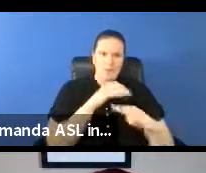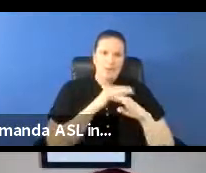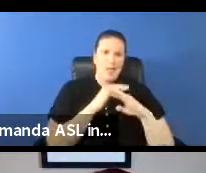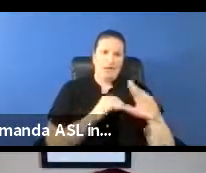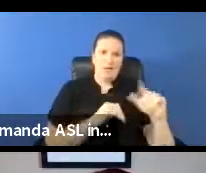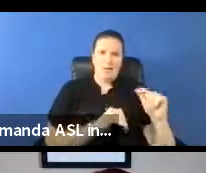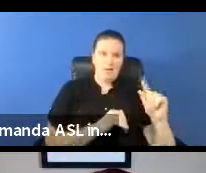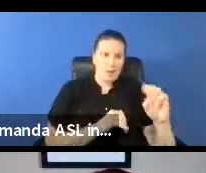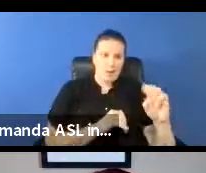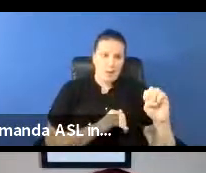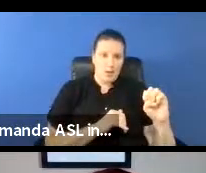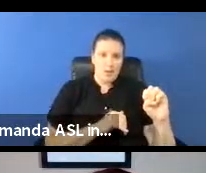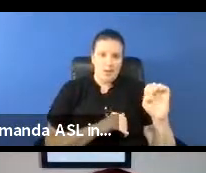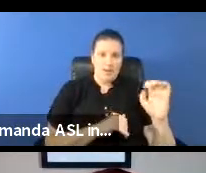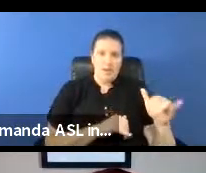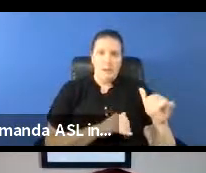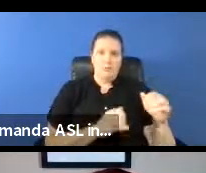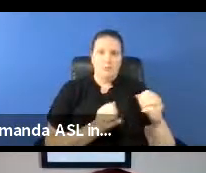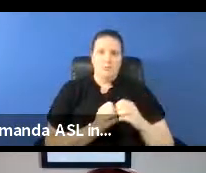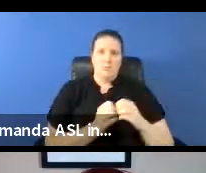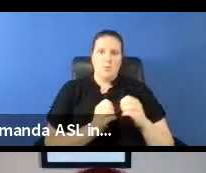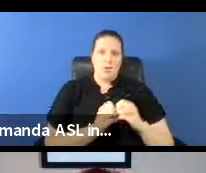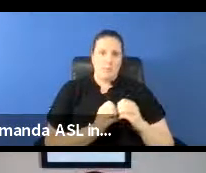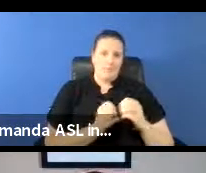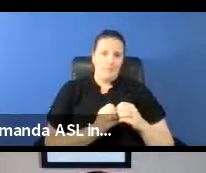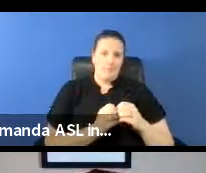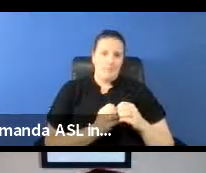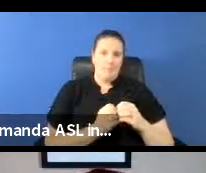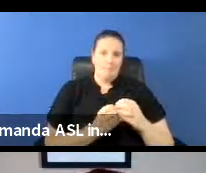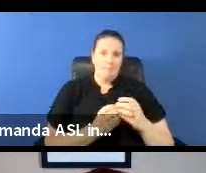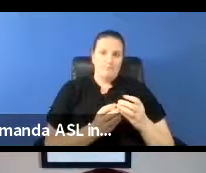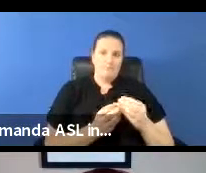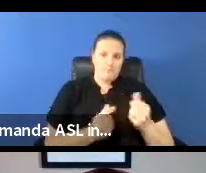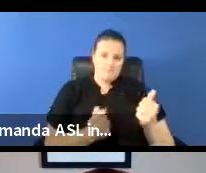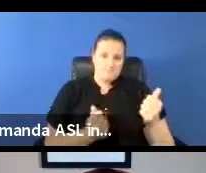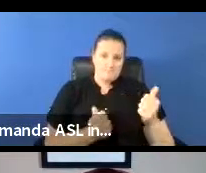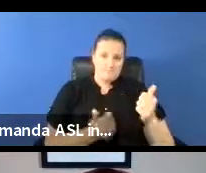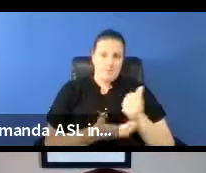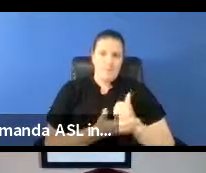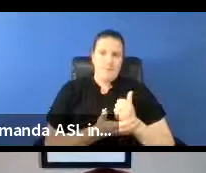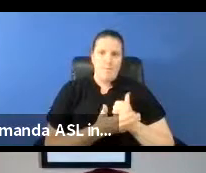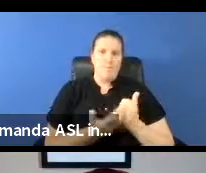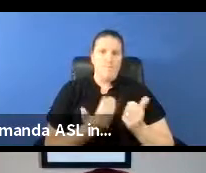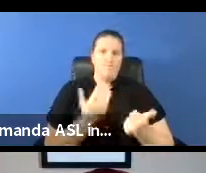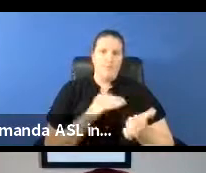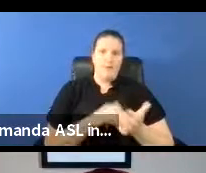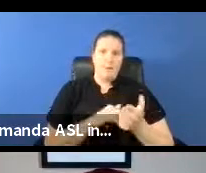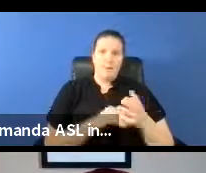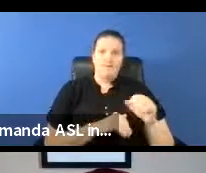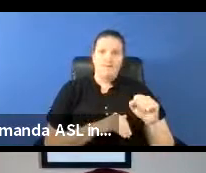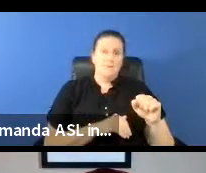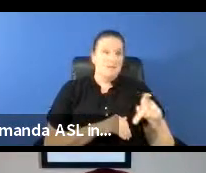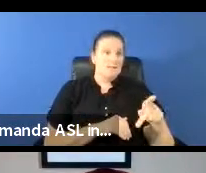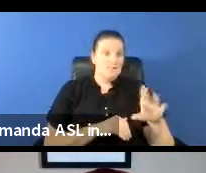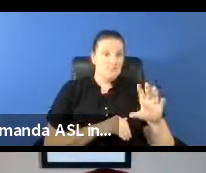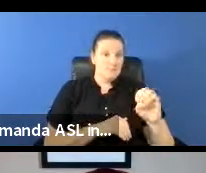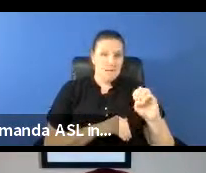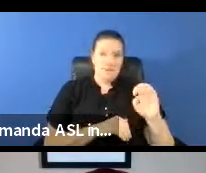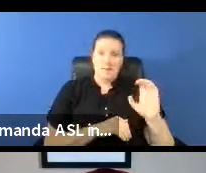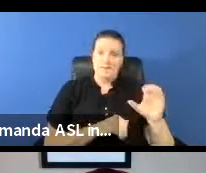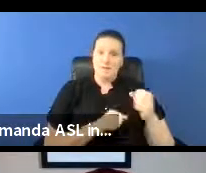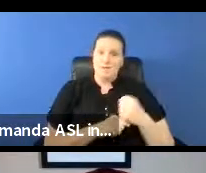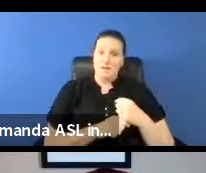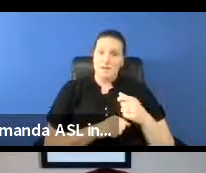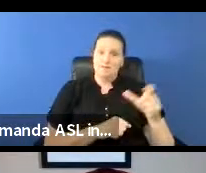lane, that's going to be a tremendous help. But once again, that does take space to create those